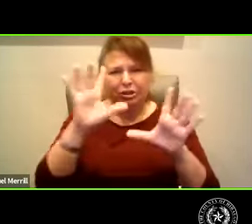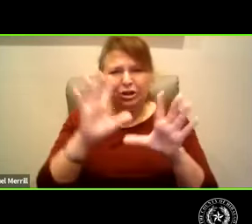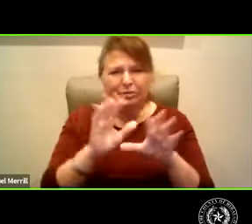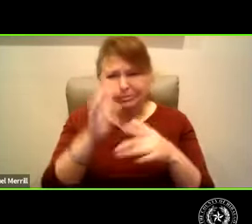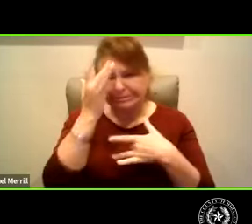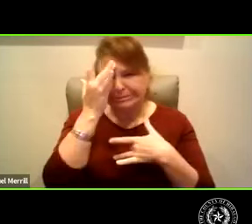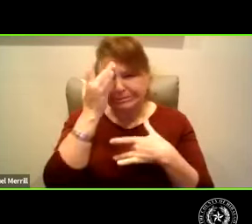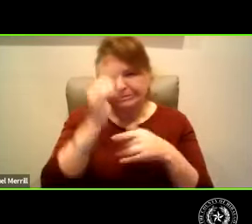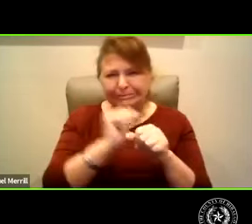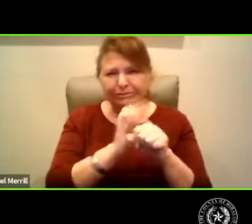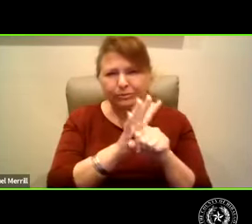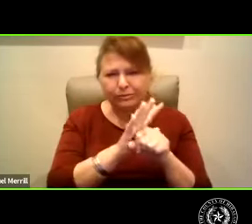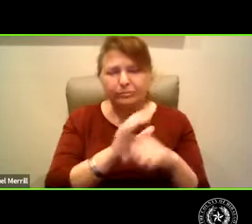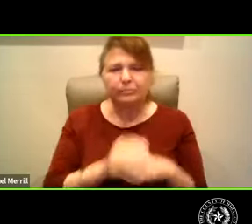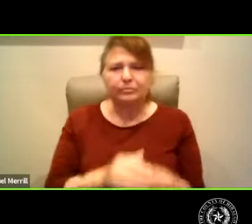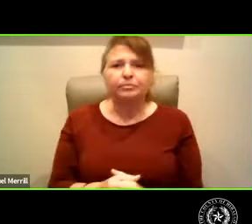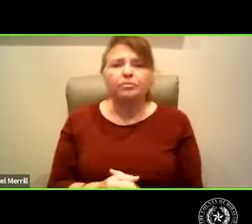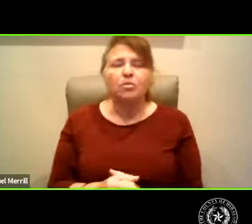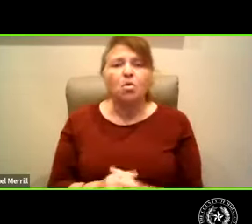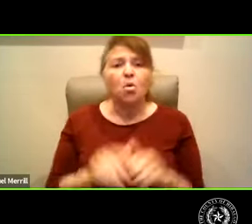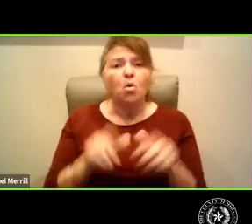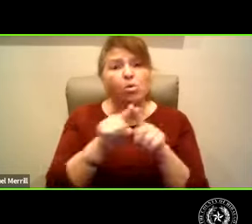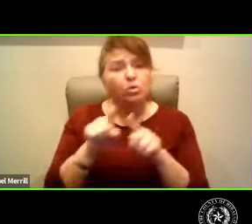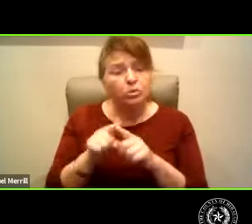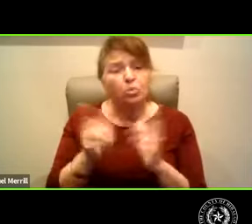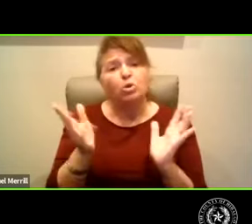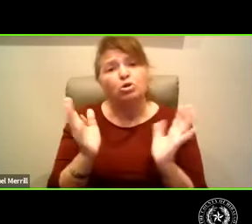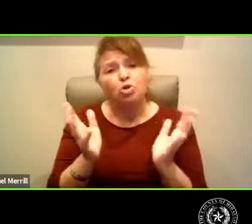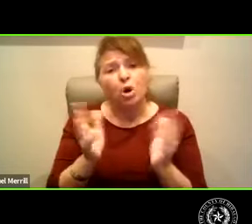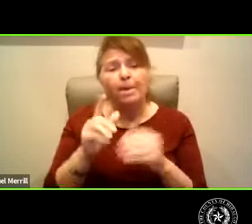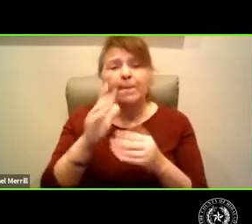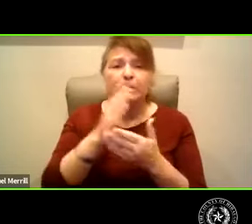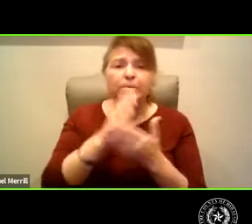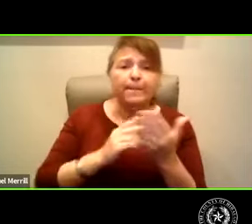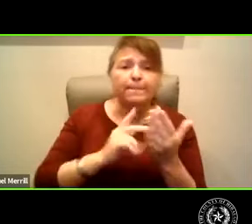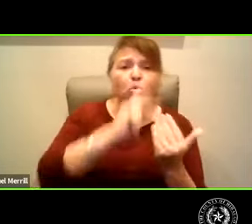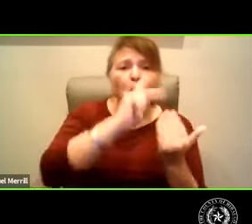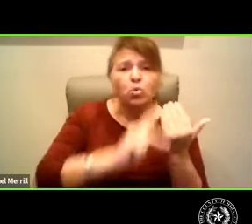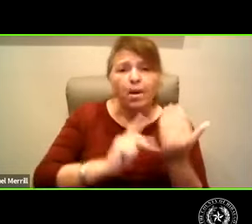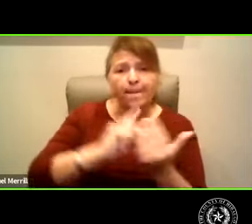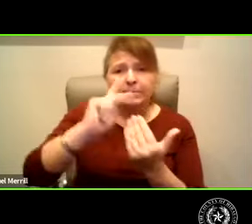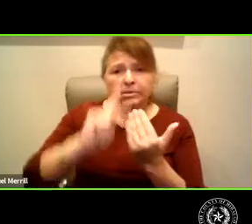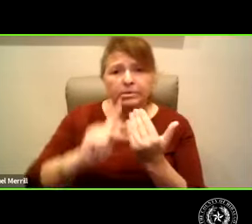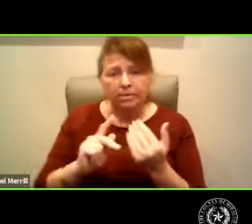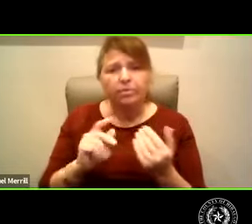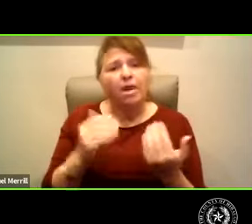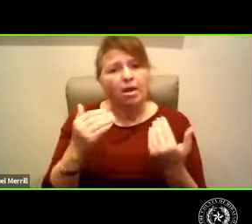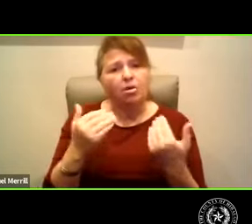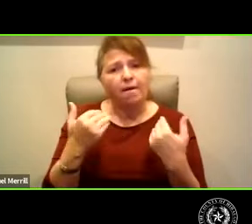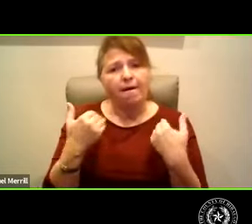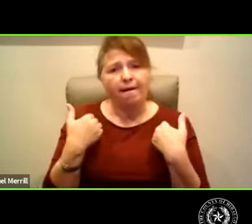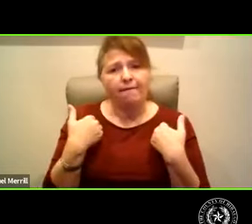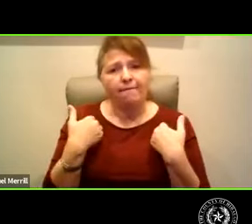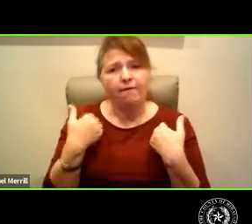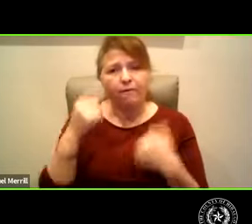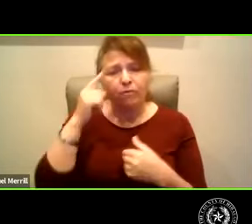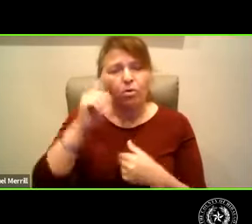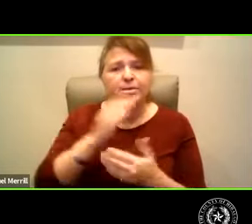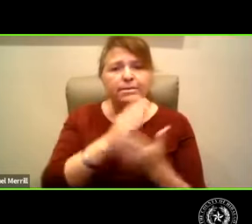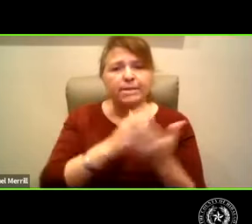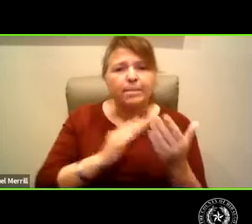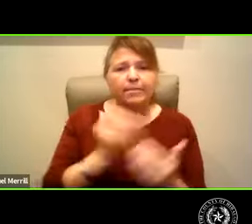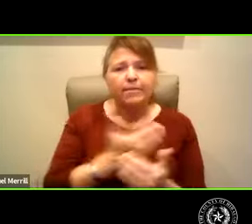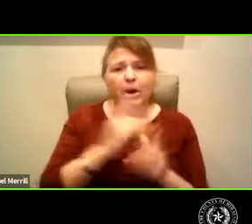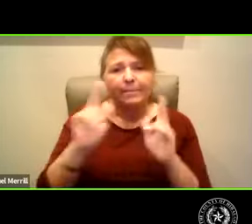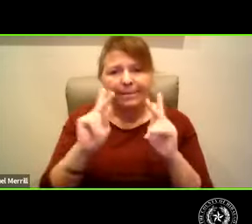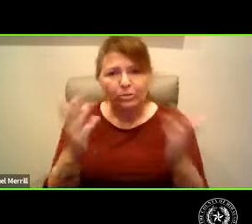disease. We also want to talk to you about some of the programs that are available to some of our residents that I